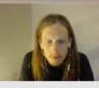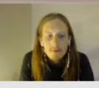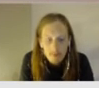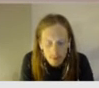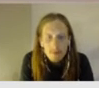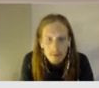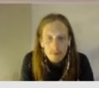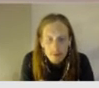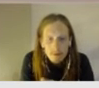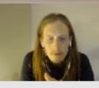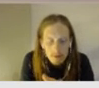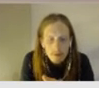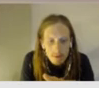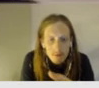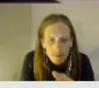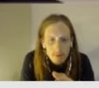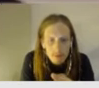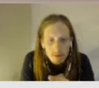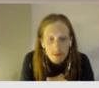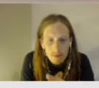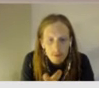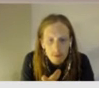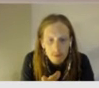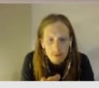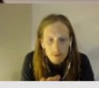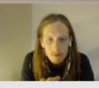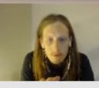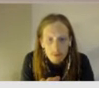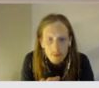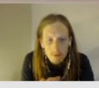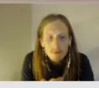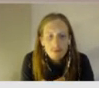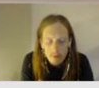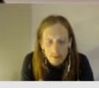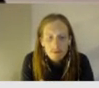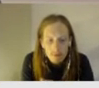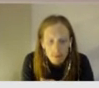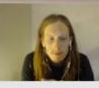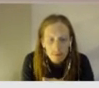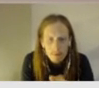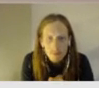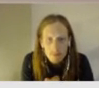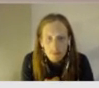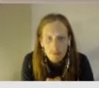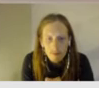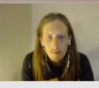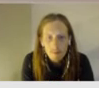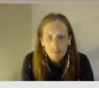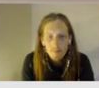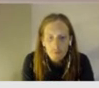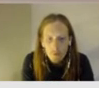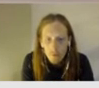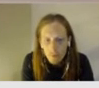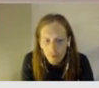You know, she went in these, I guess for lack of a better description, insane asylums, as they would have been described at the time, and